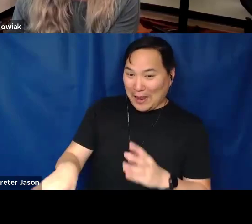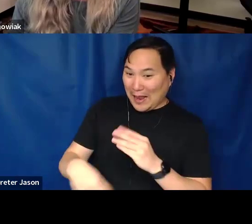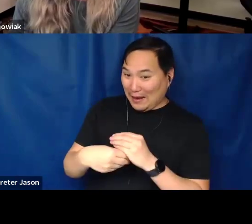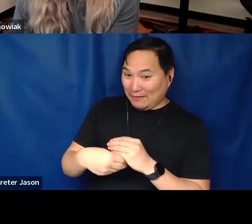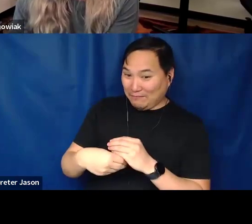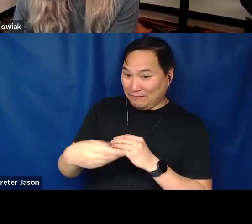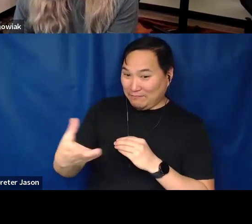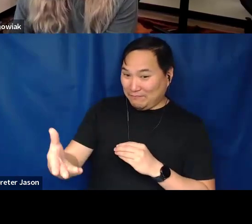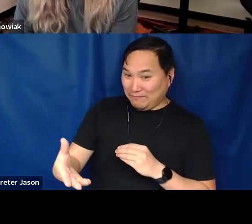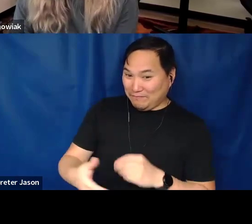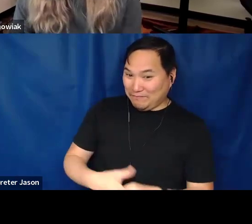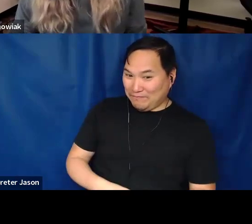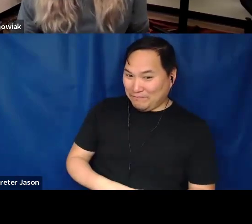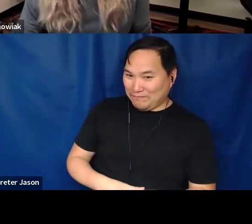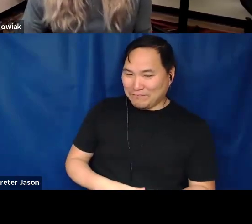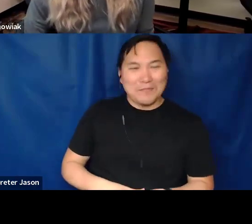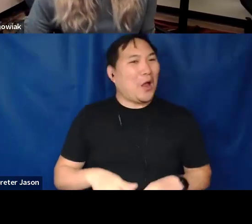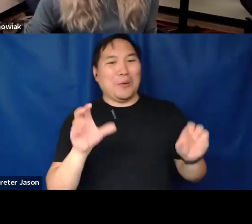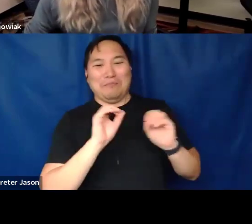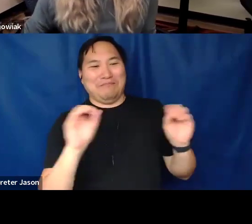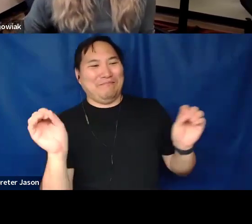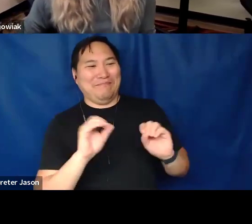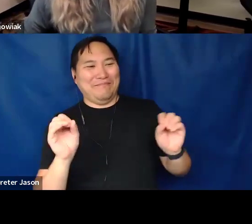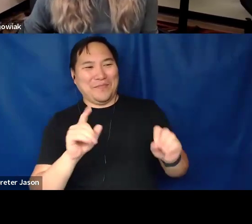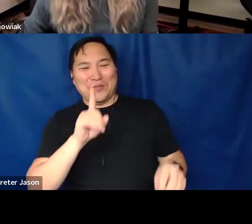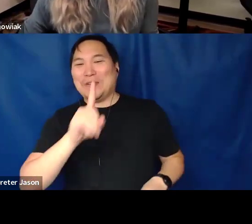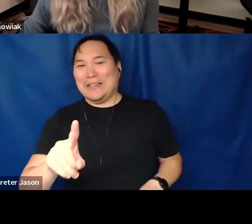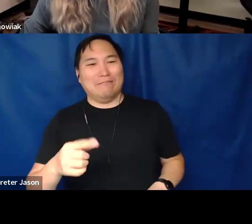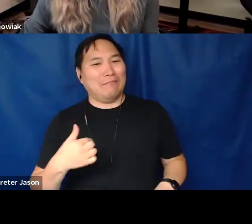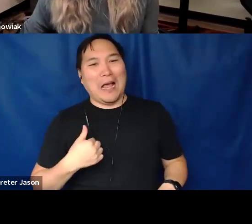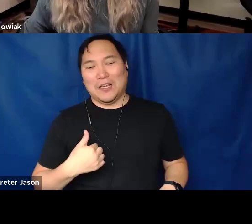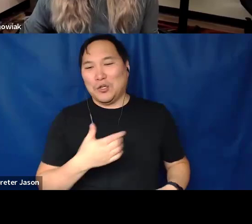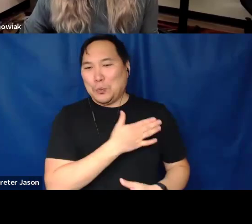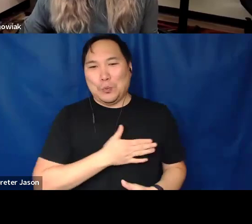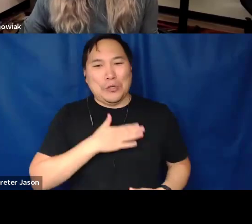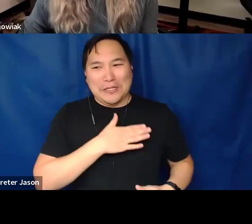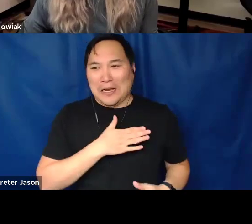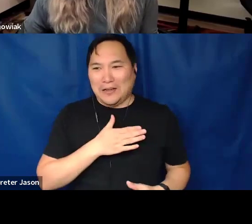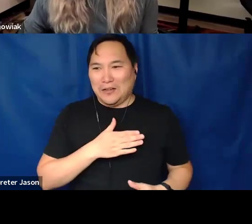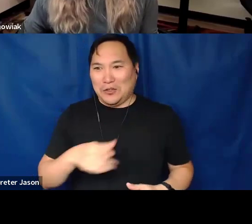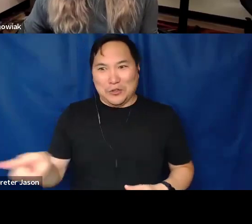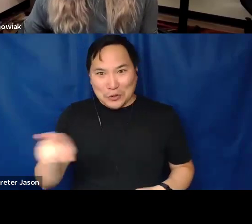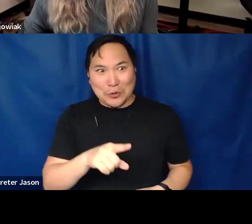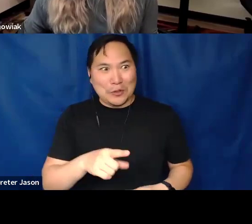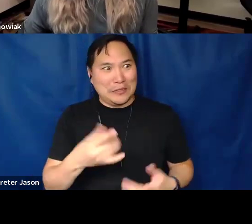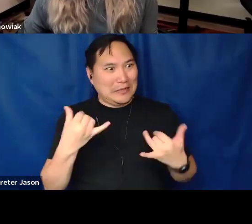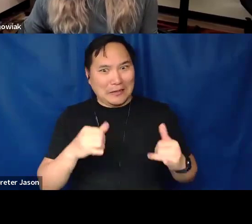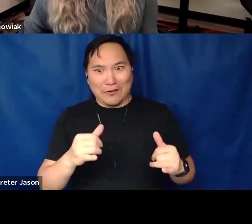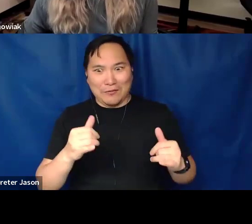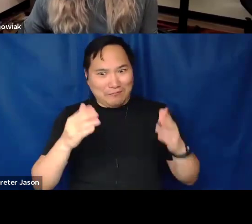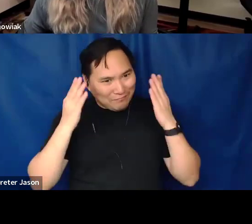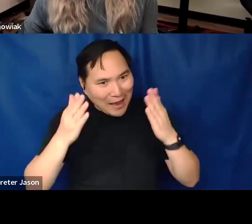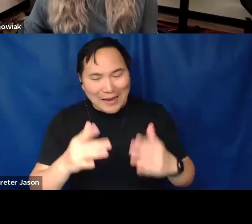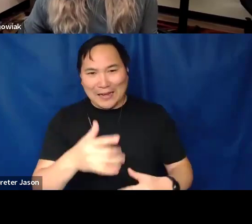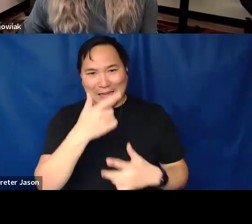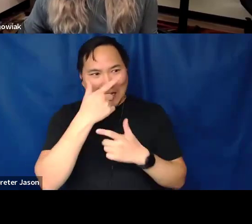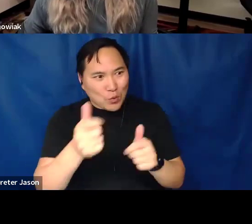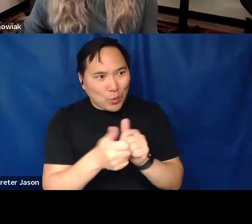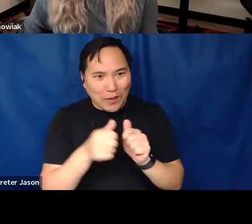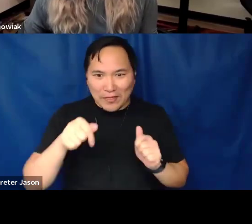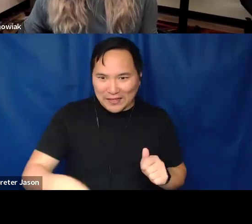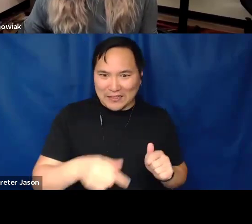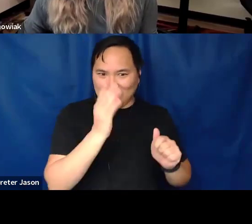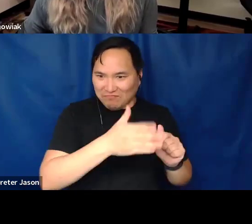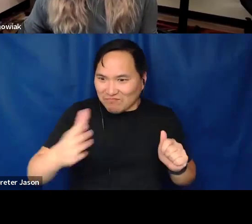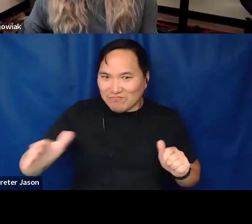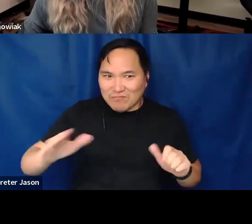bit? No, I just really appreciate that folks have stayed interested to this series, and I hope we